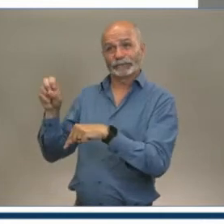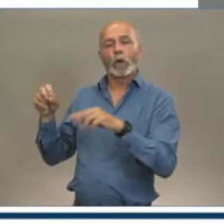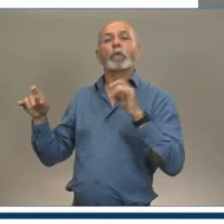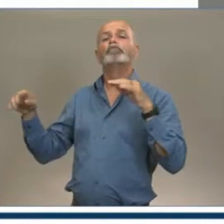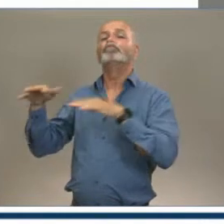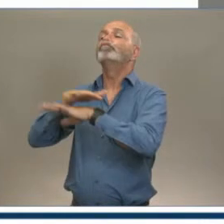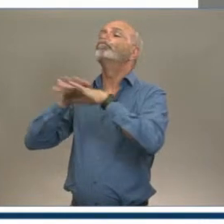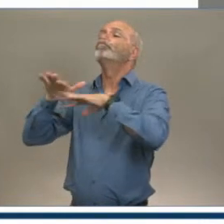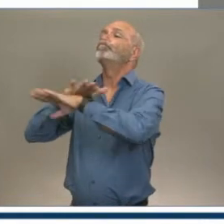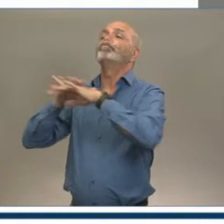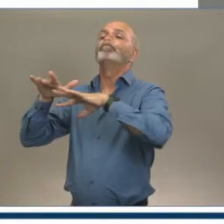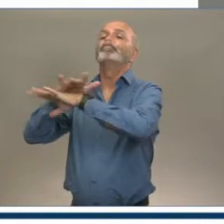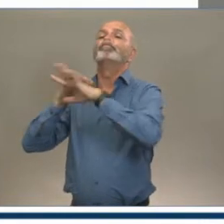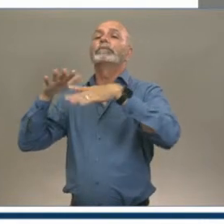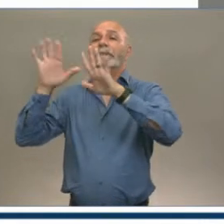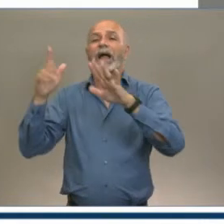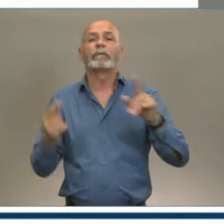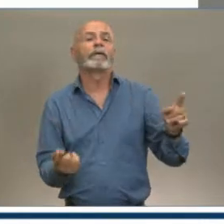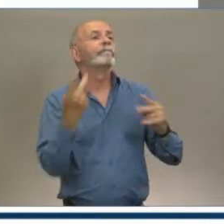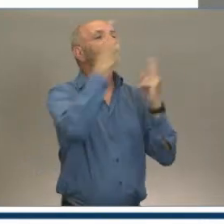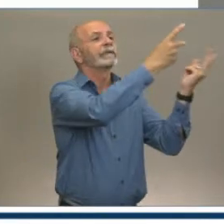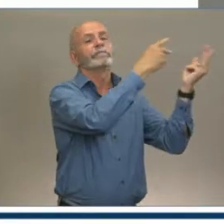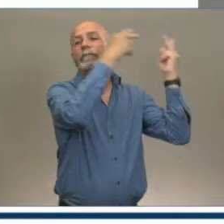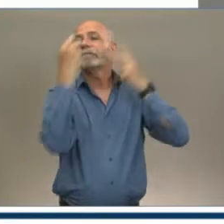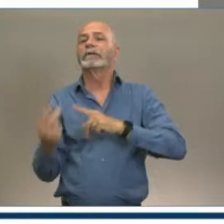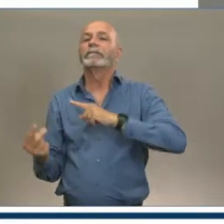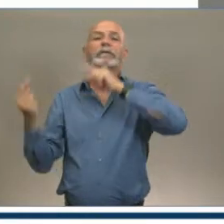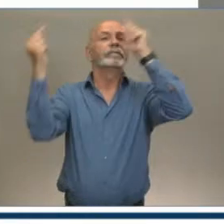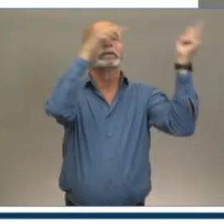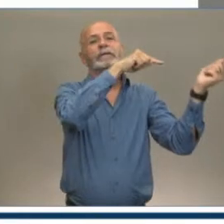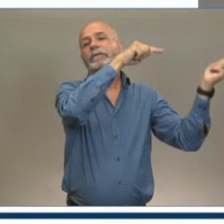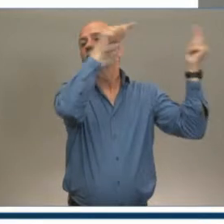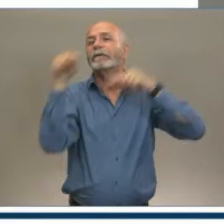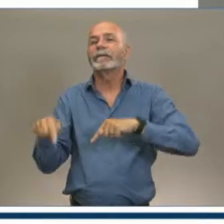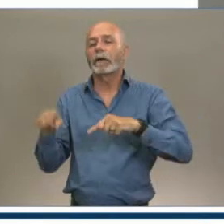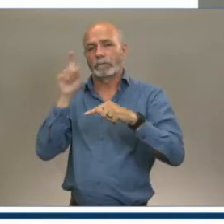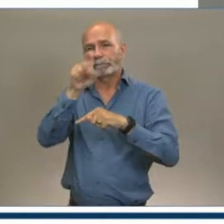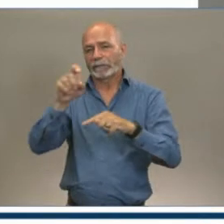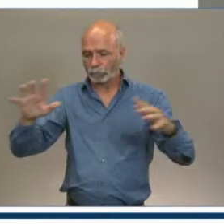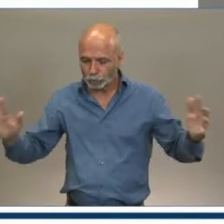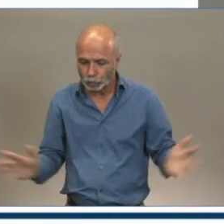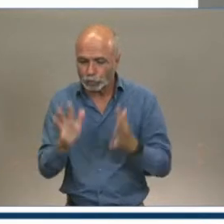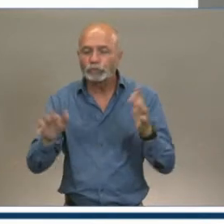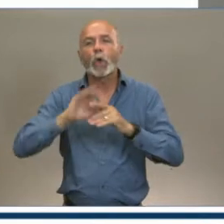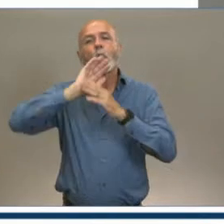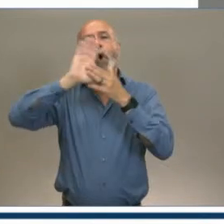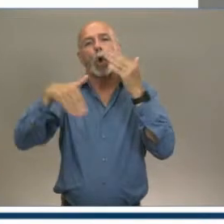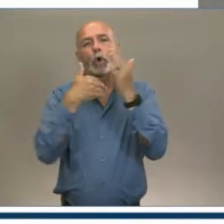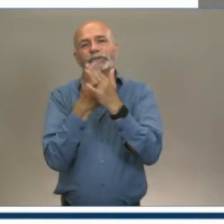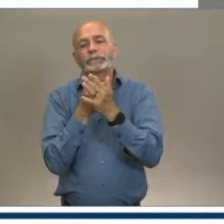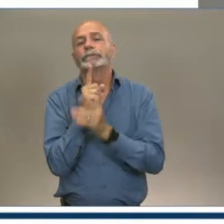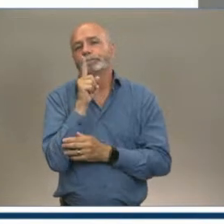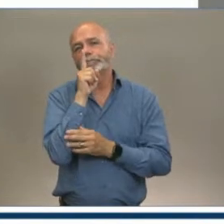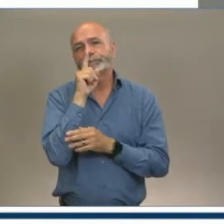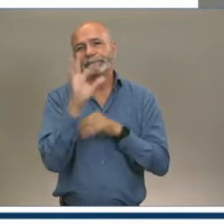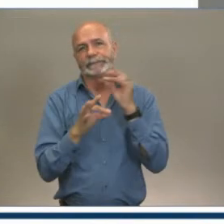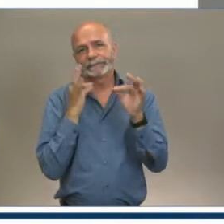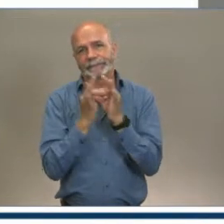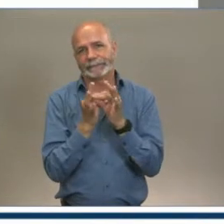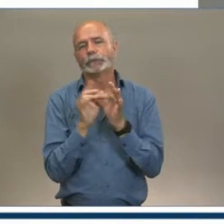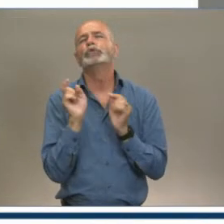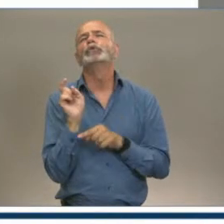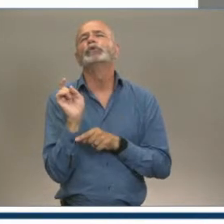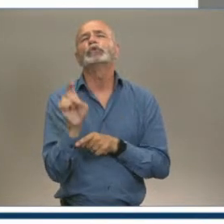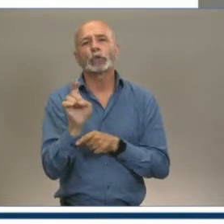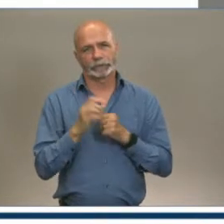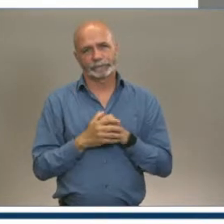traveling elsewhere and then coming back. Everybody building regular testing into your kind of COVID protocols,